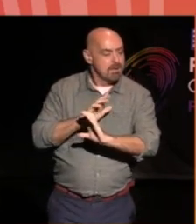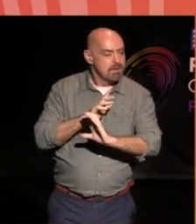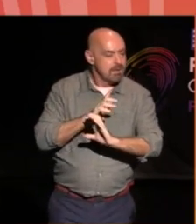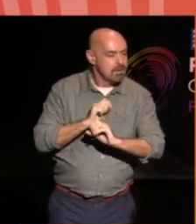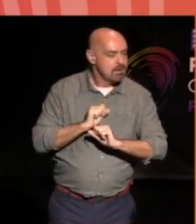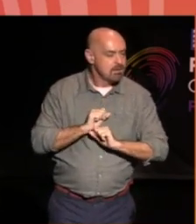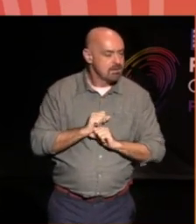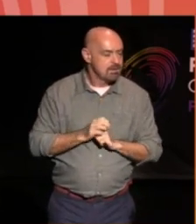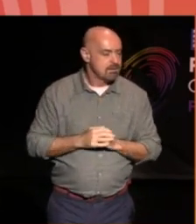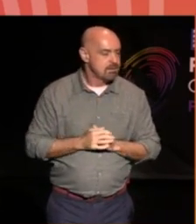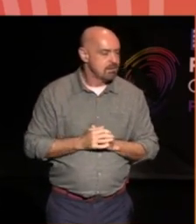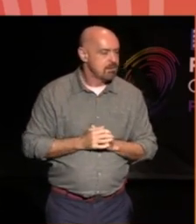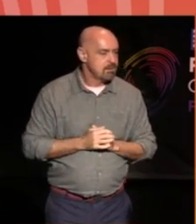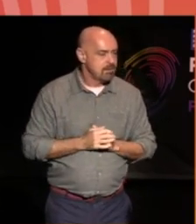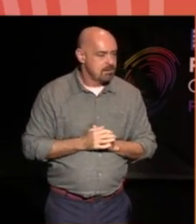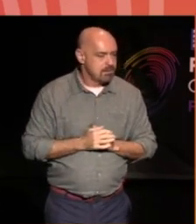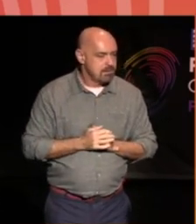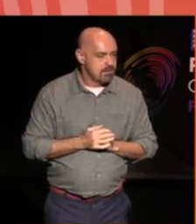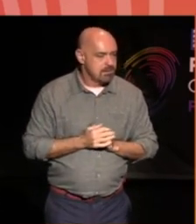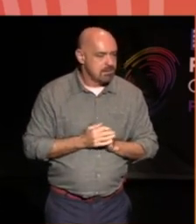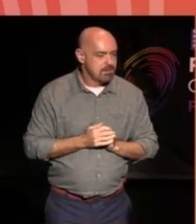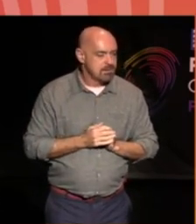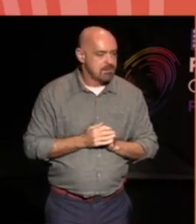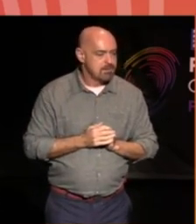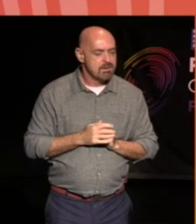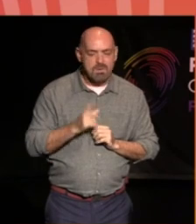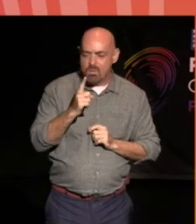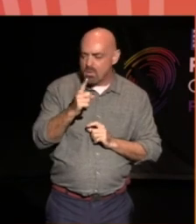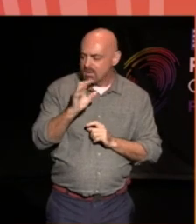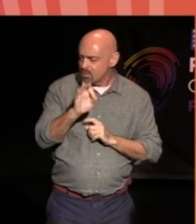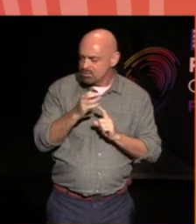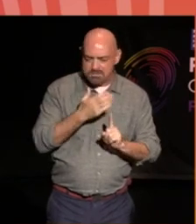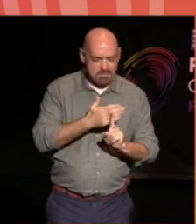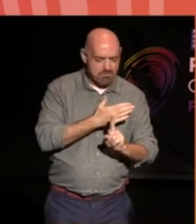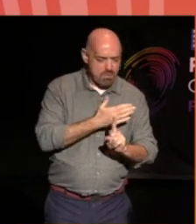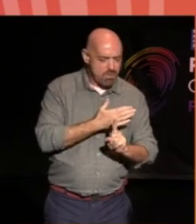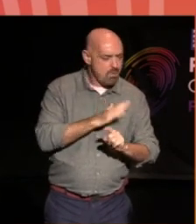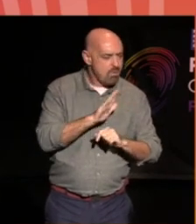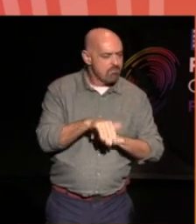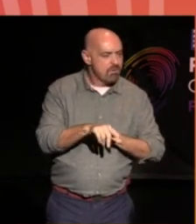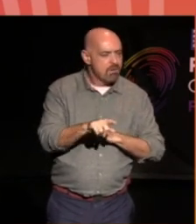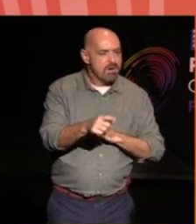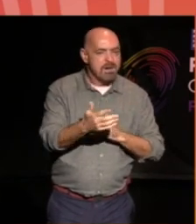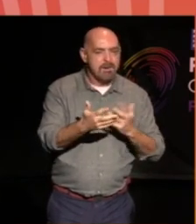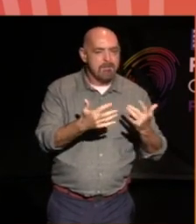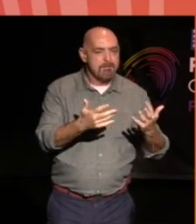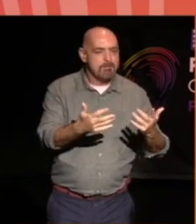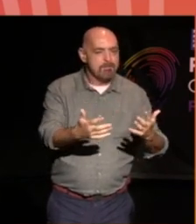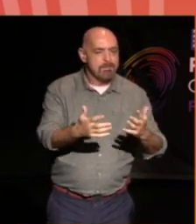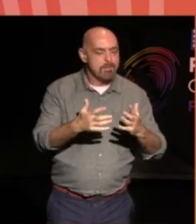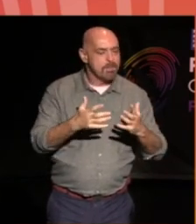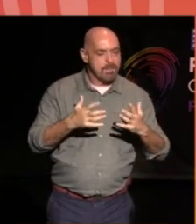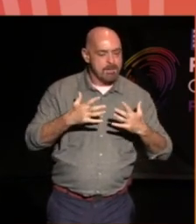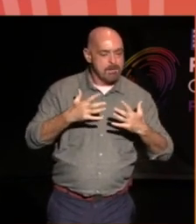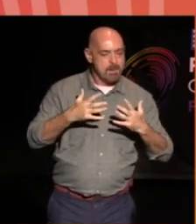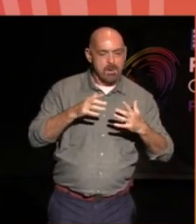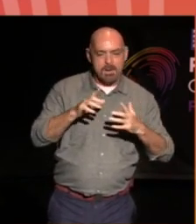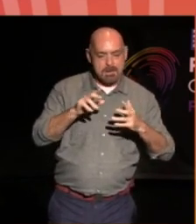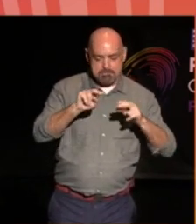have to say that on the previous question about, you know, what are the metrics which are